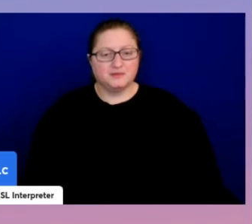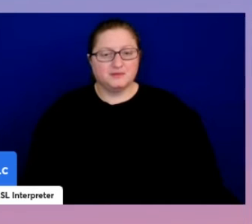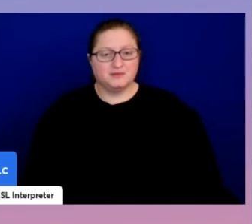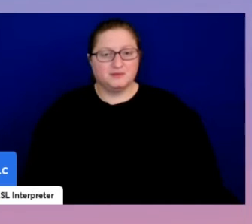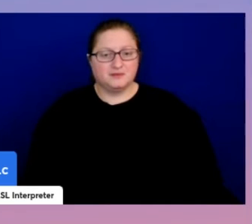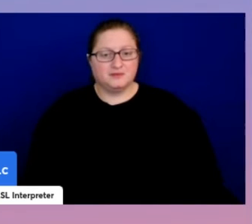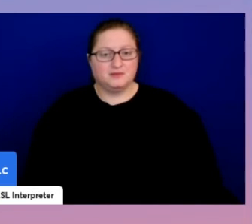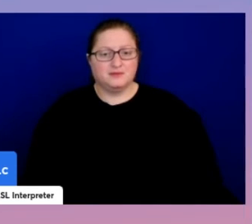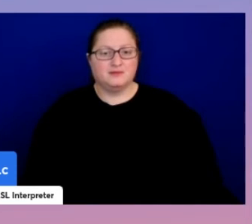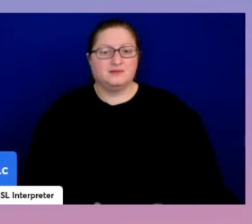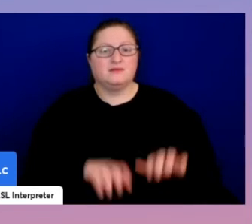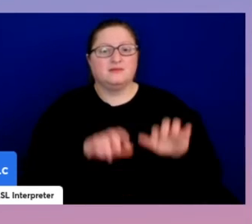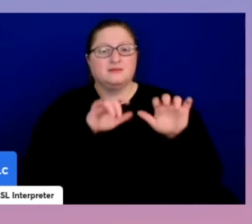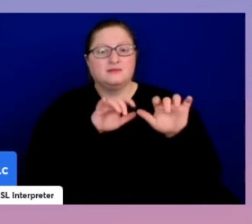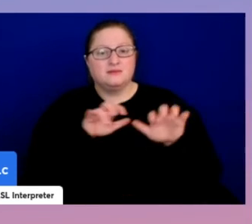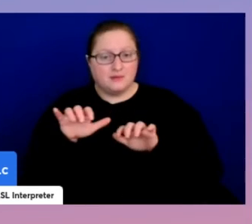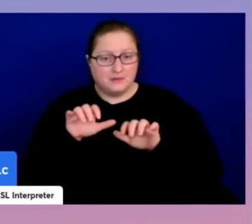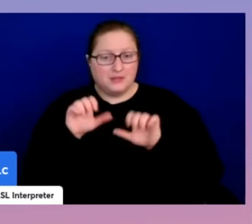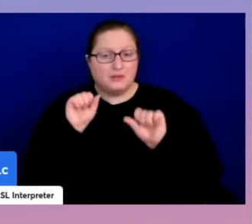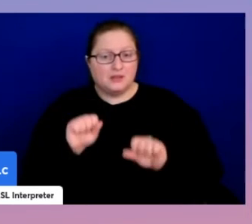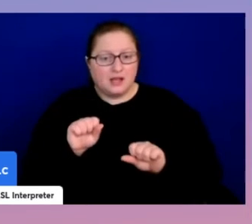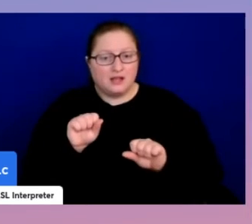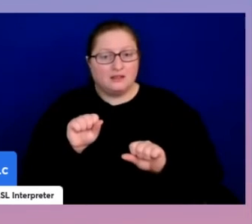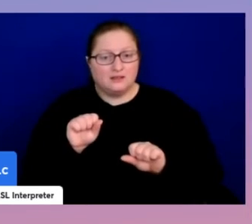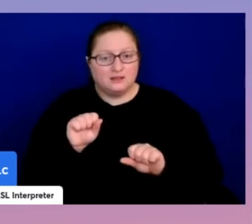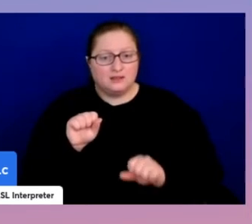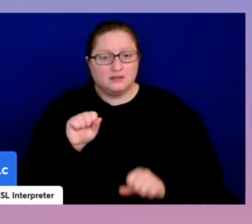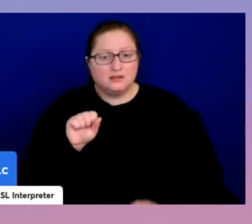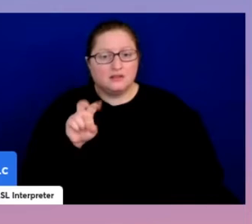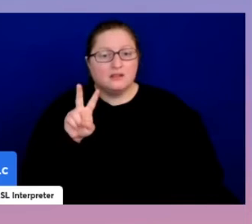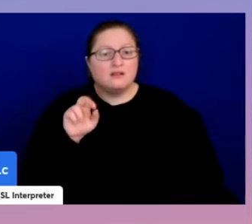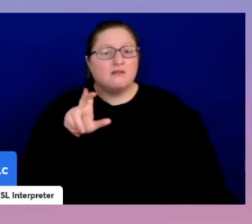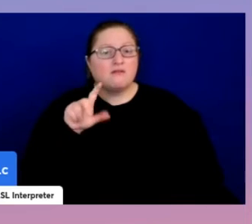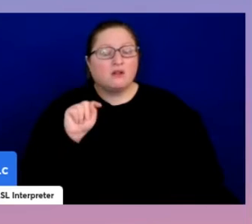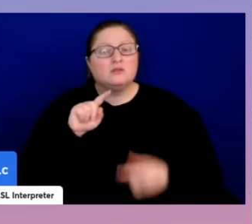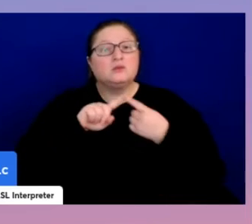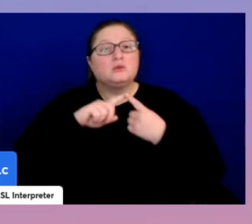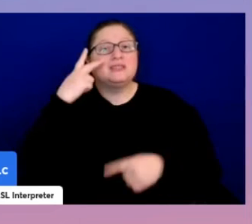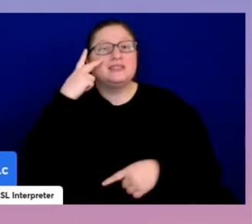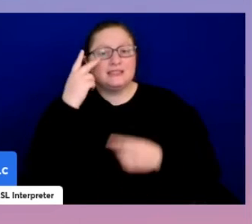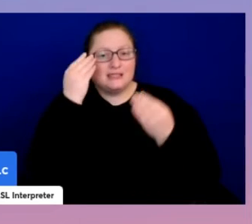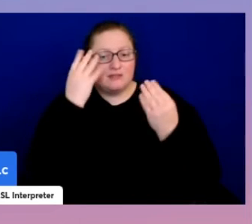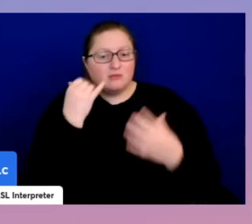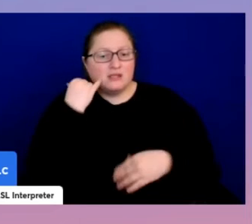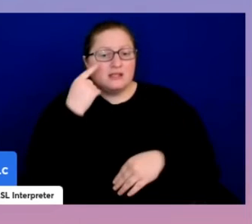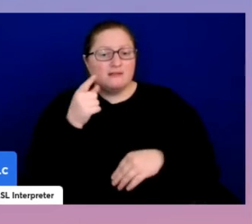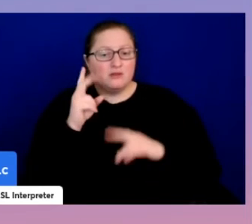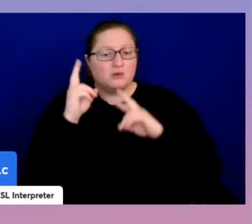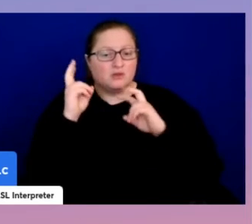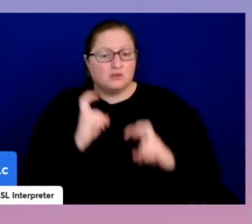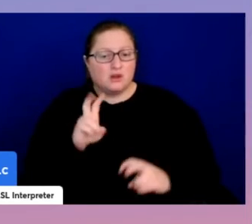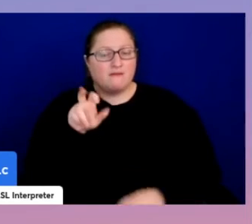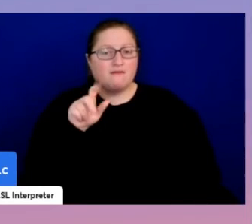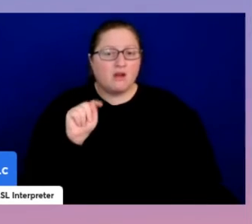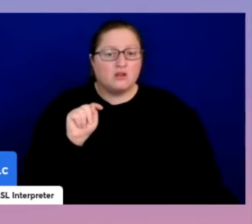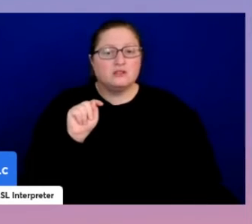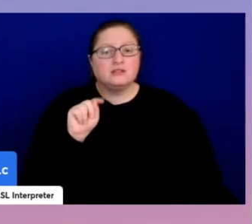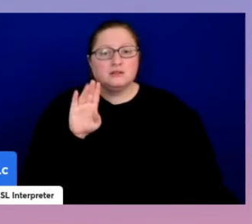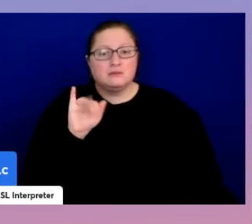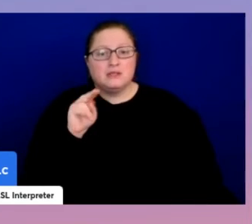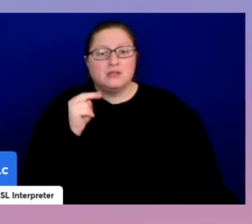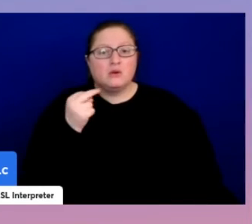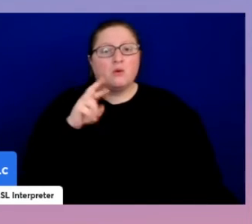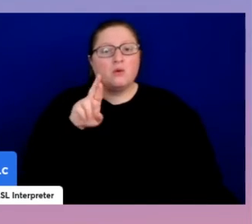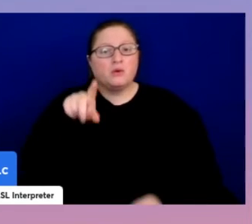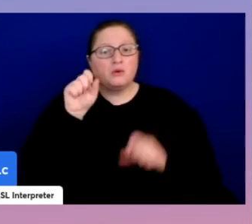typing Vault to see information. If you install the Vault binary already, you can get